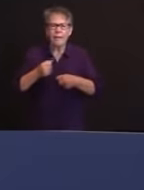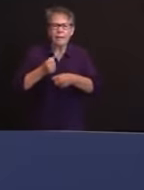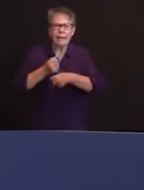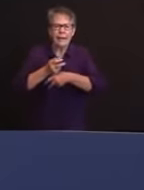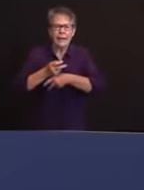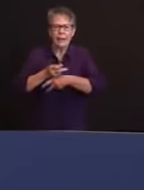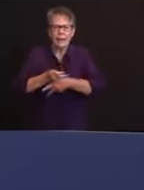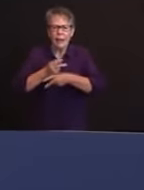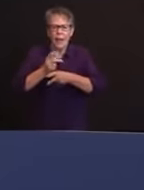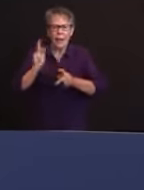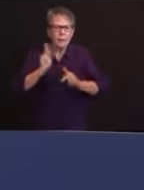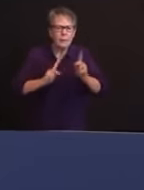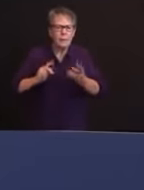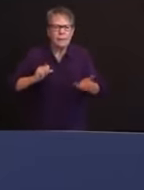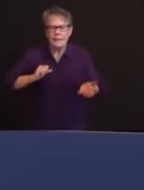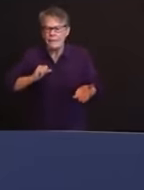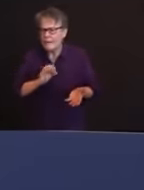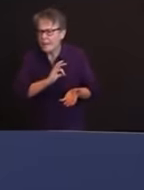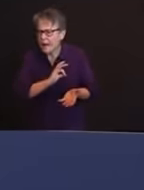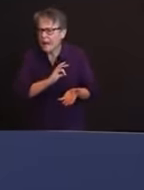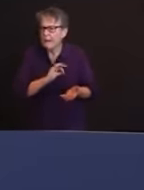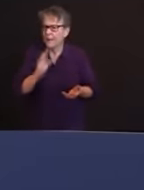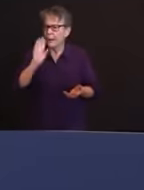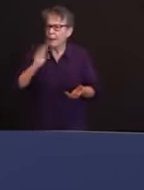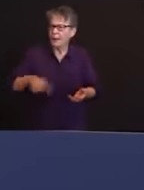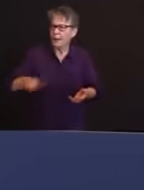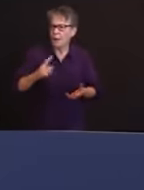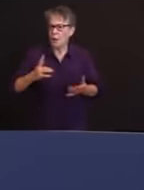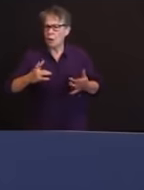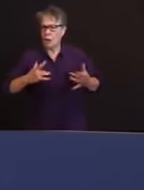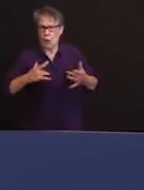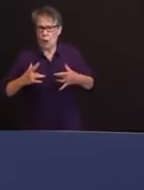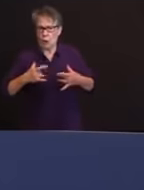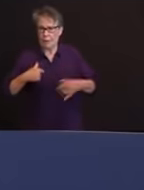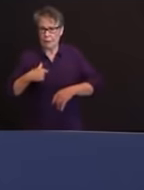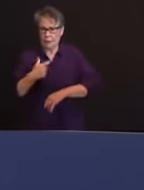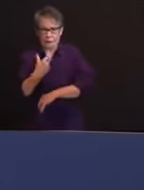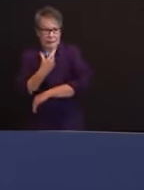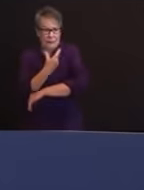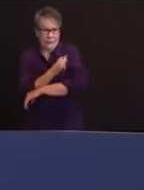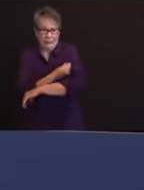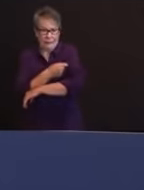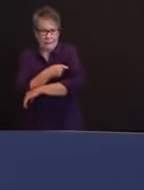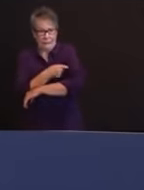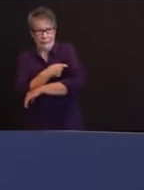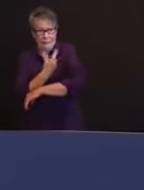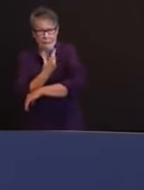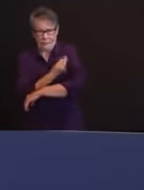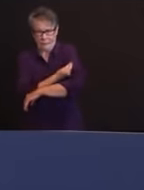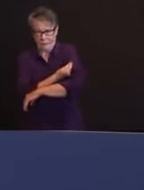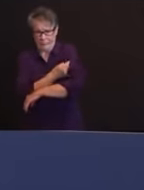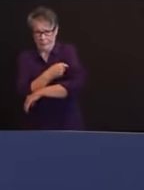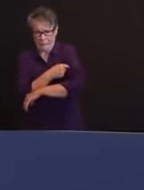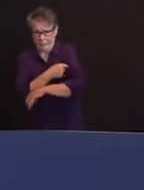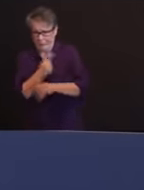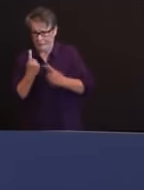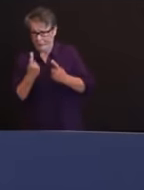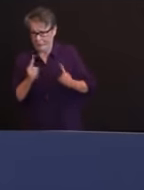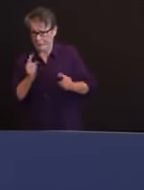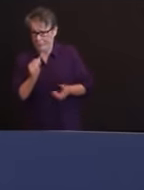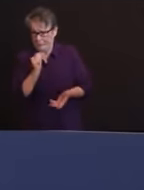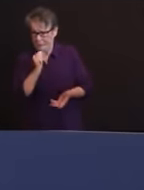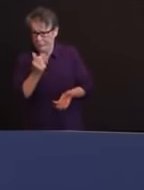we know there are significant concerns about receiving the vaccination. The survey was developed by the Department of